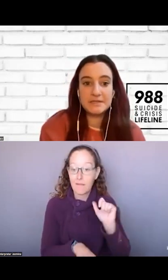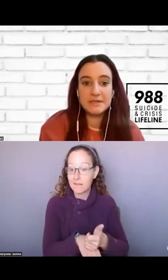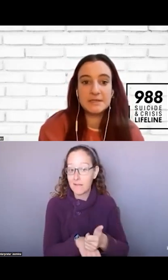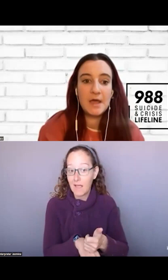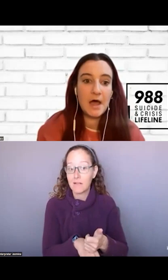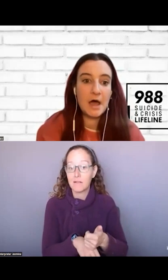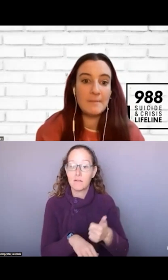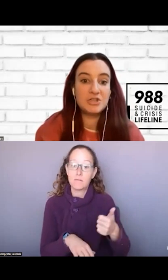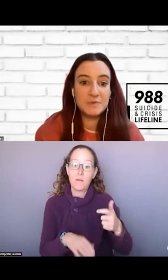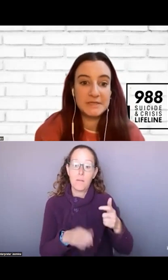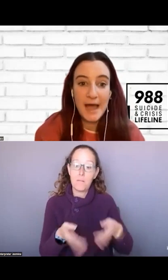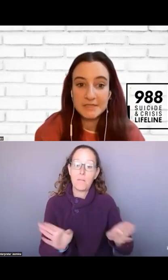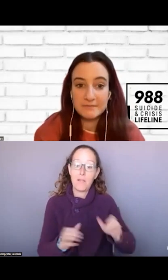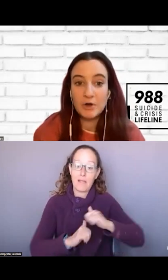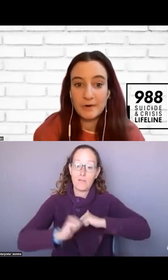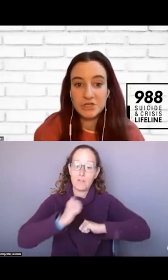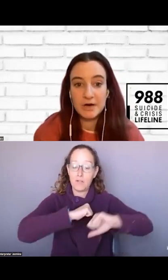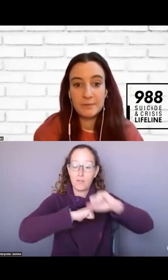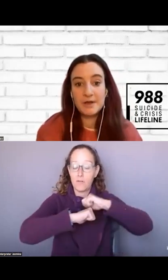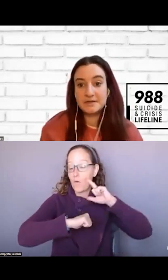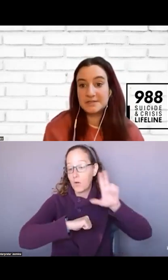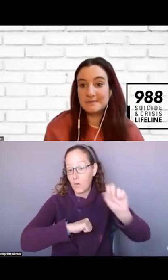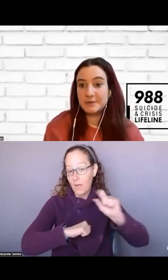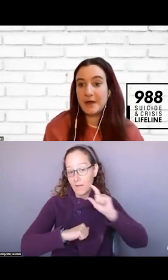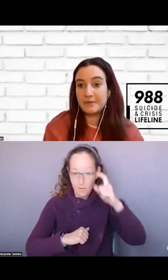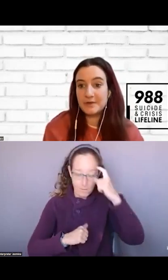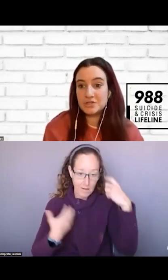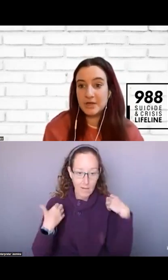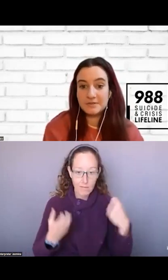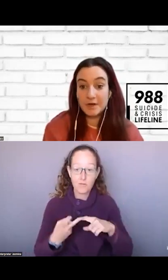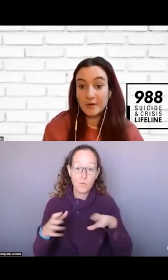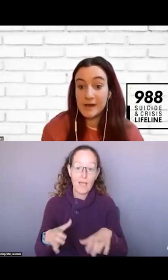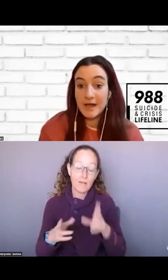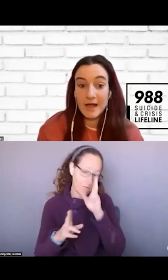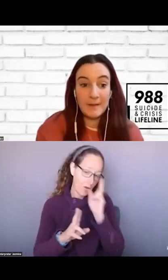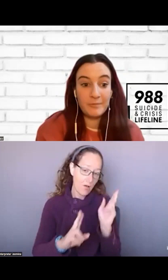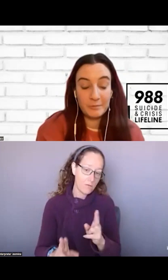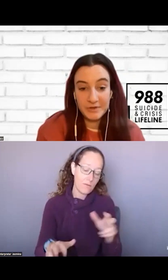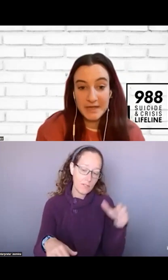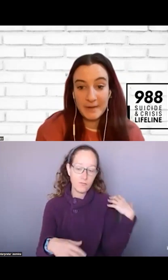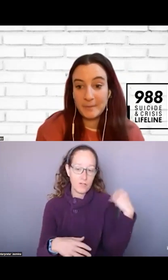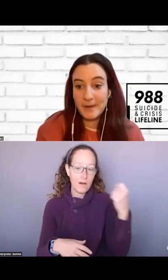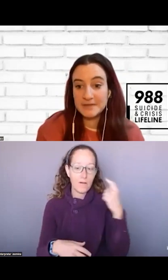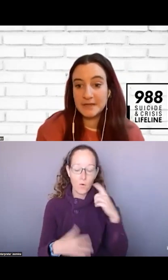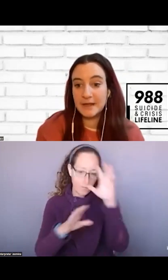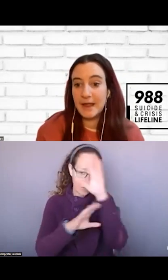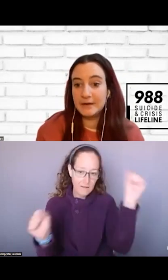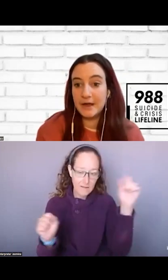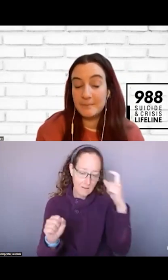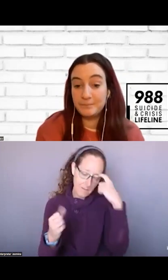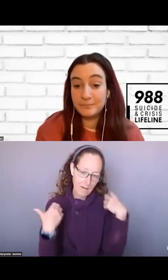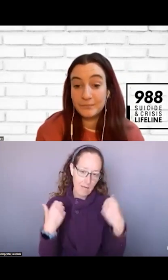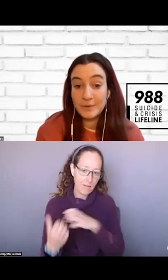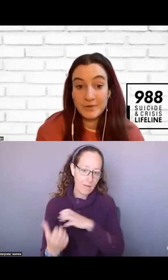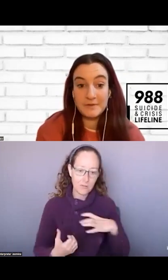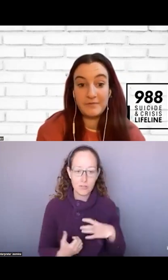United States. And she was the active honorary chair of the President's Mental Health Commission. So we are really sad about her passing,